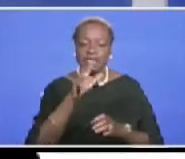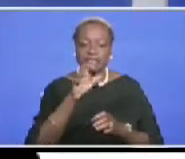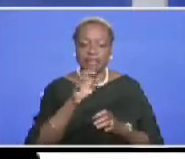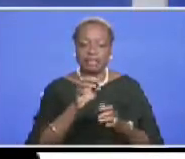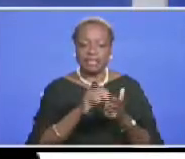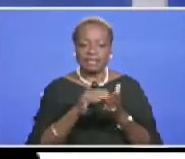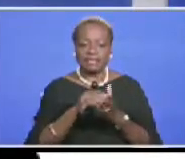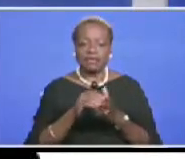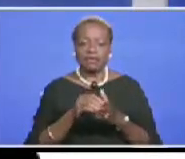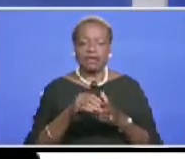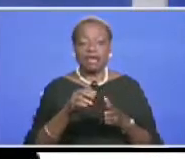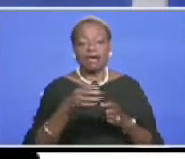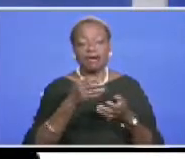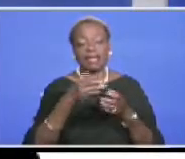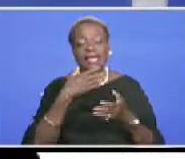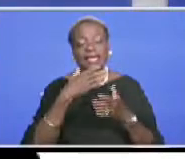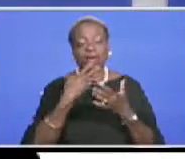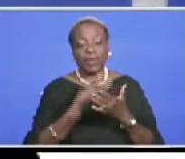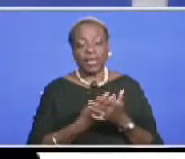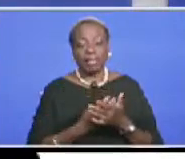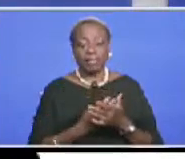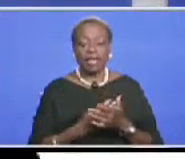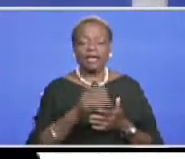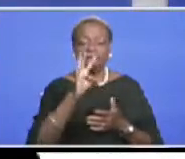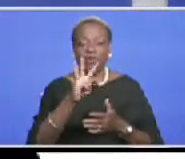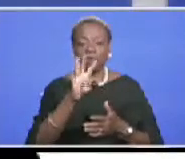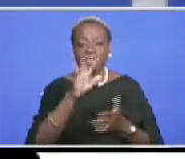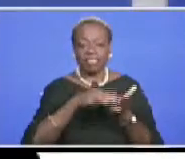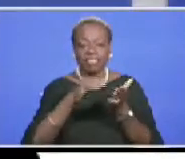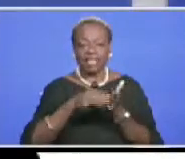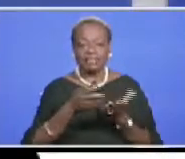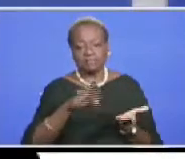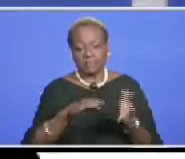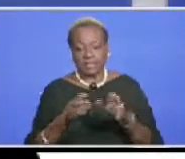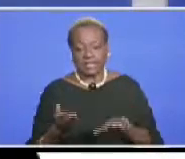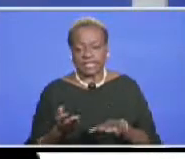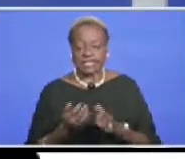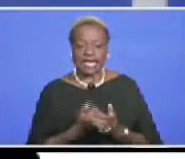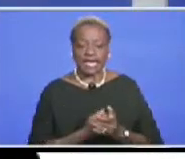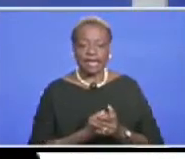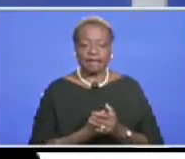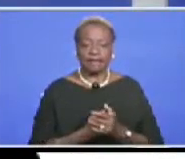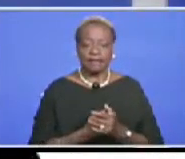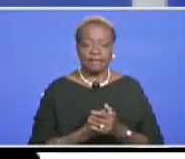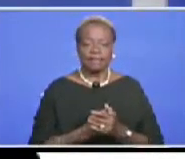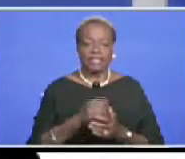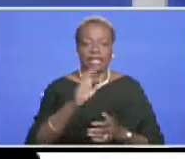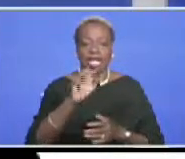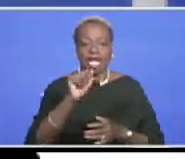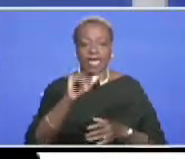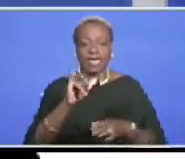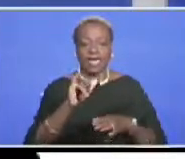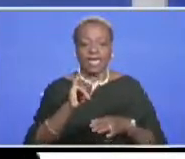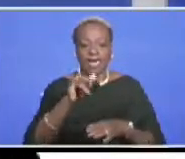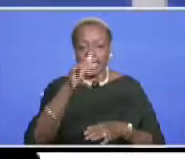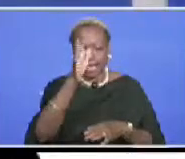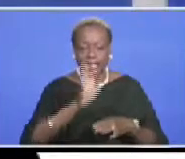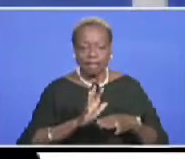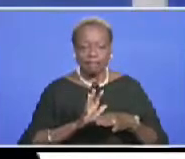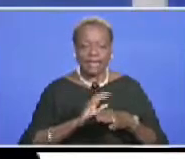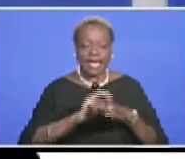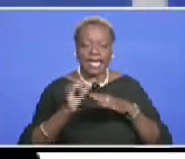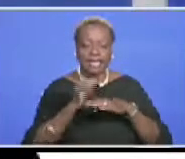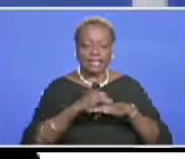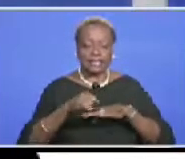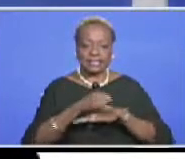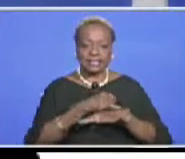are also on record, and more than 4,000 deaths. While the Cayman Islands is among the Caribbean islands, as we've